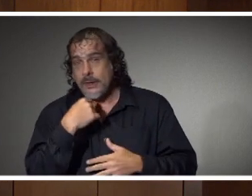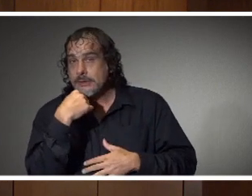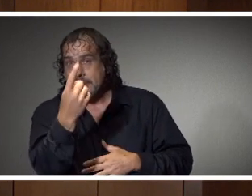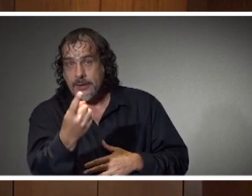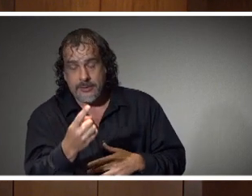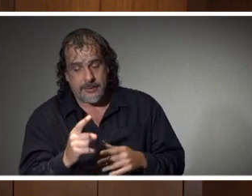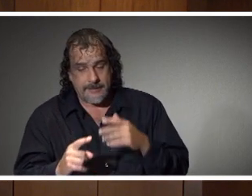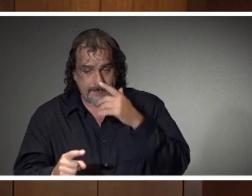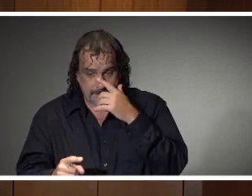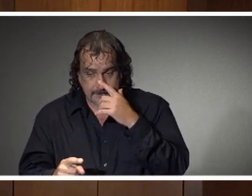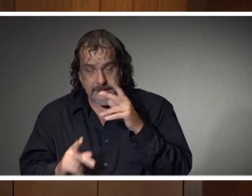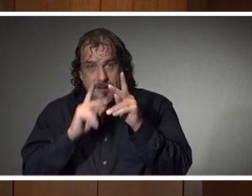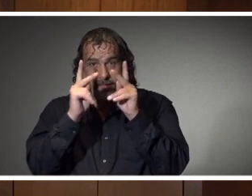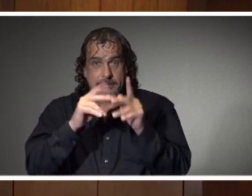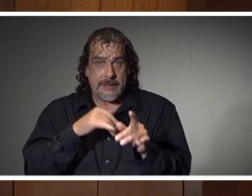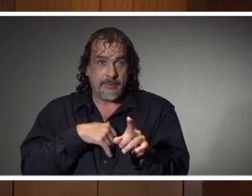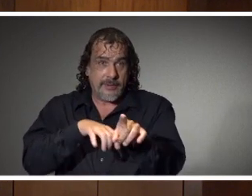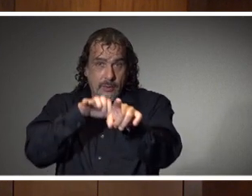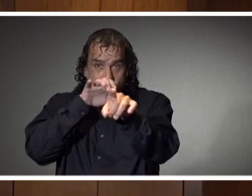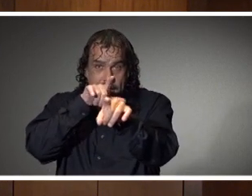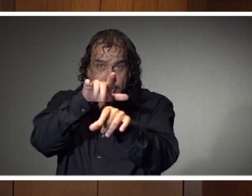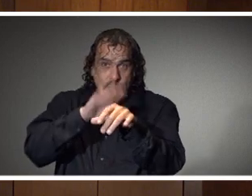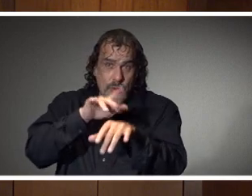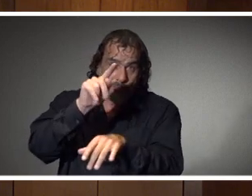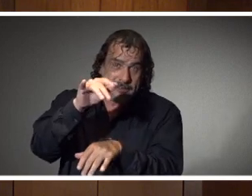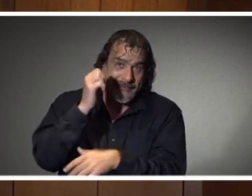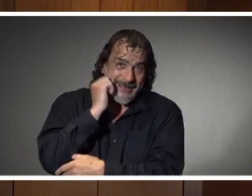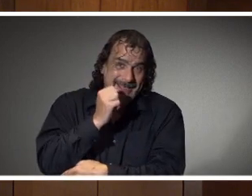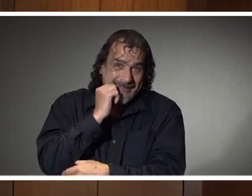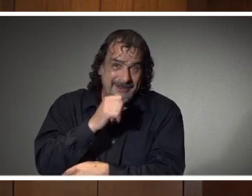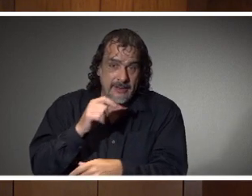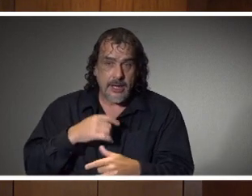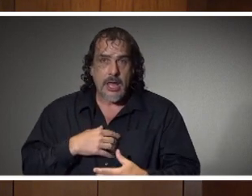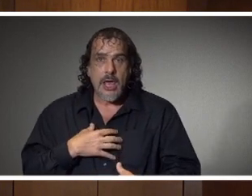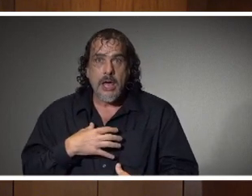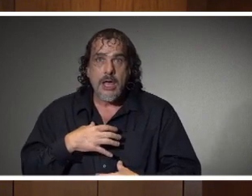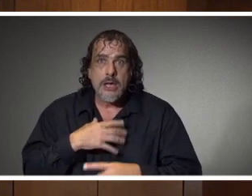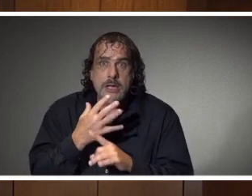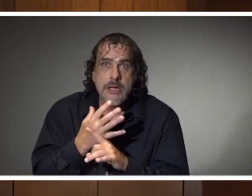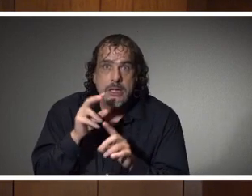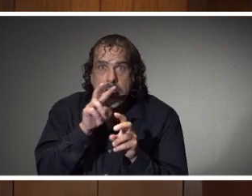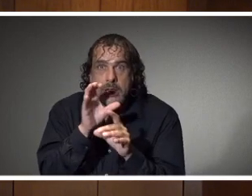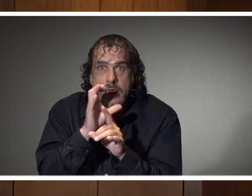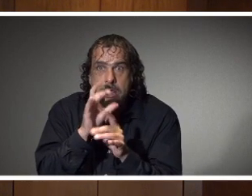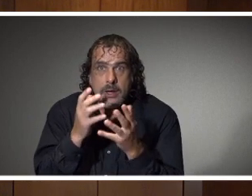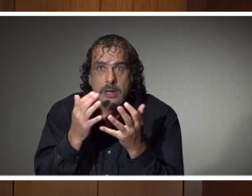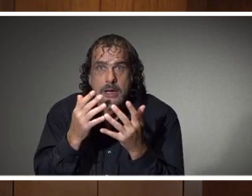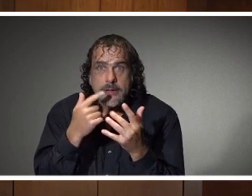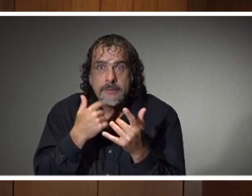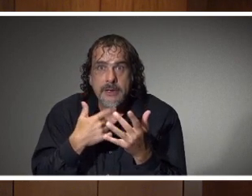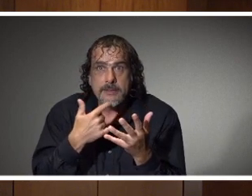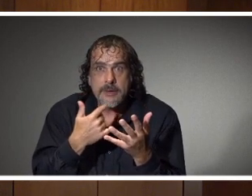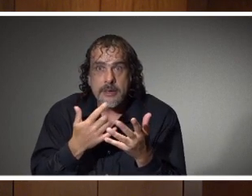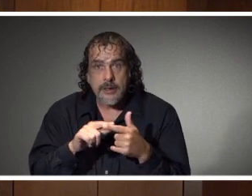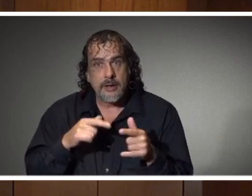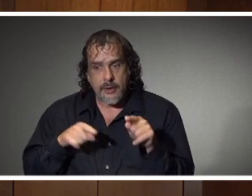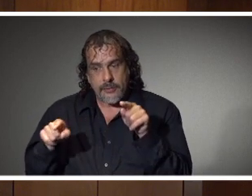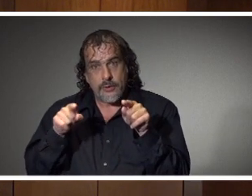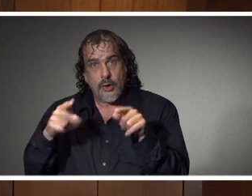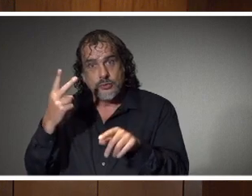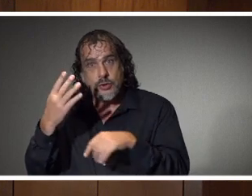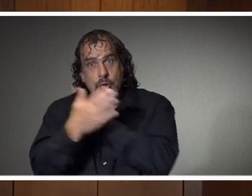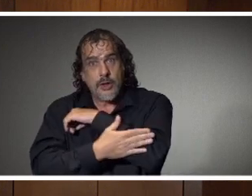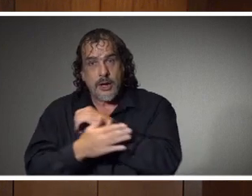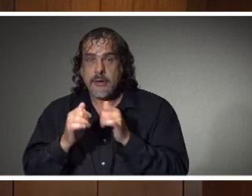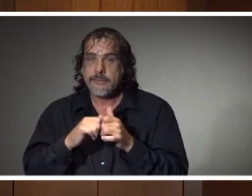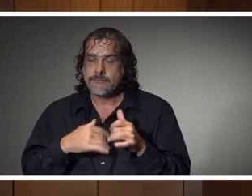folks that watch you every day, Dave, with bated breath in Harrison and Jackson counties, can expect that